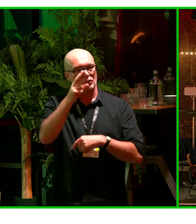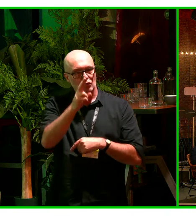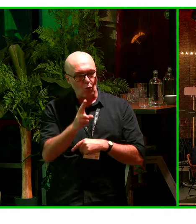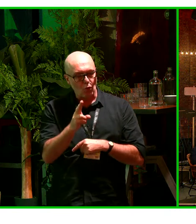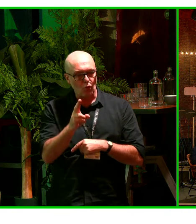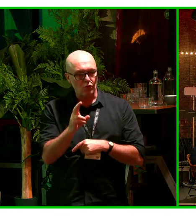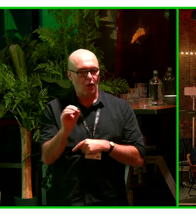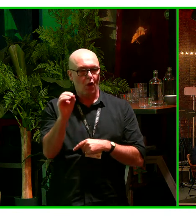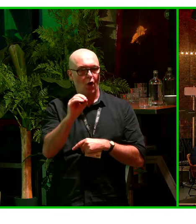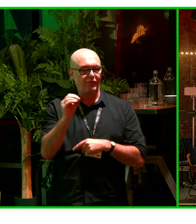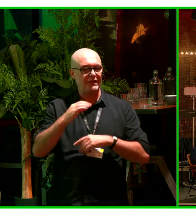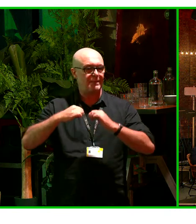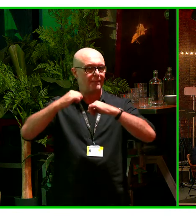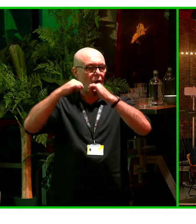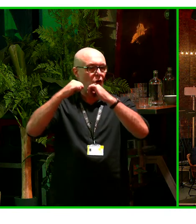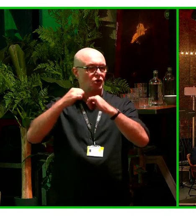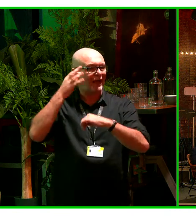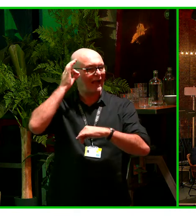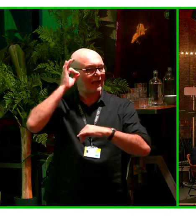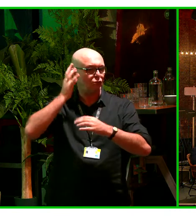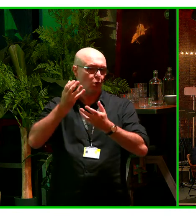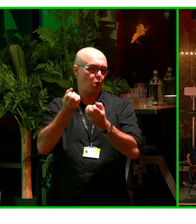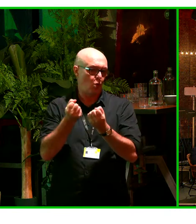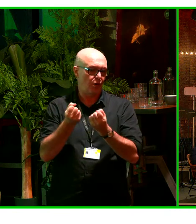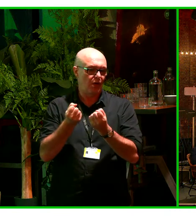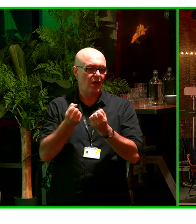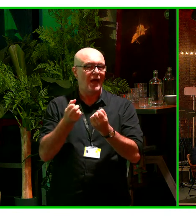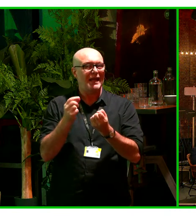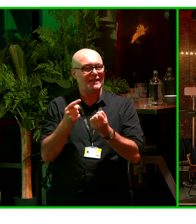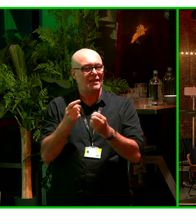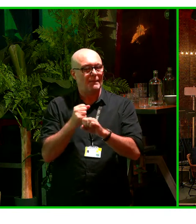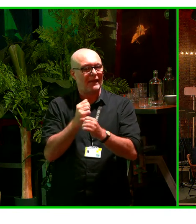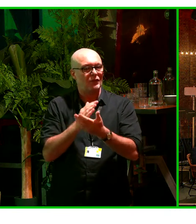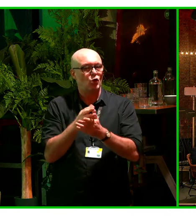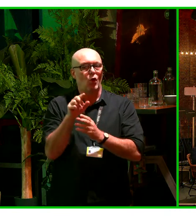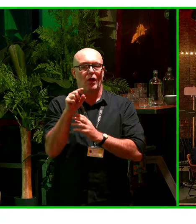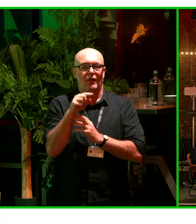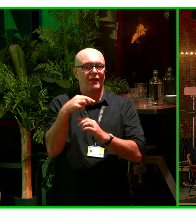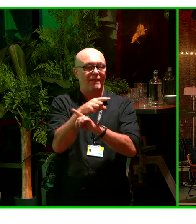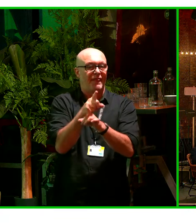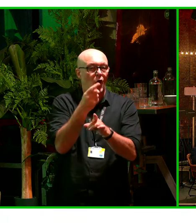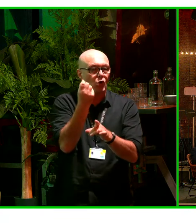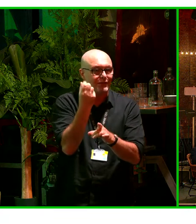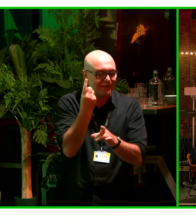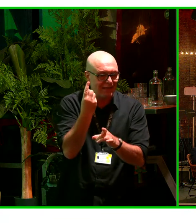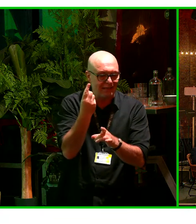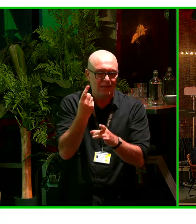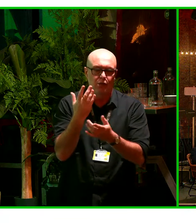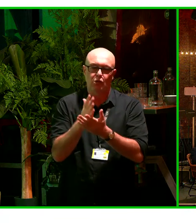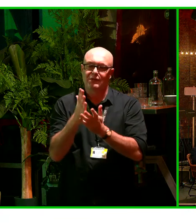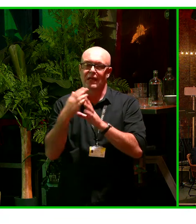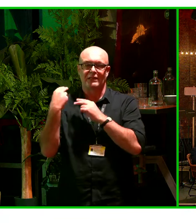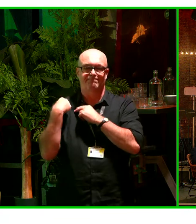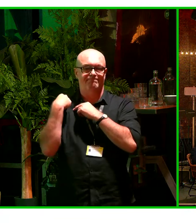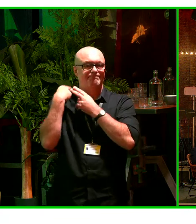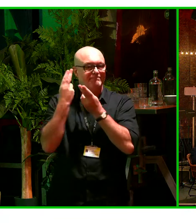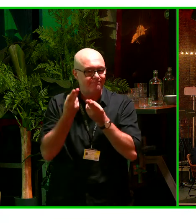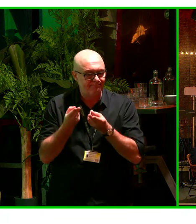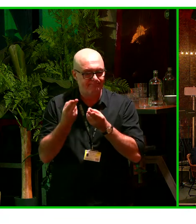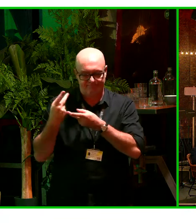blocks that are owned by councils, it's the understanding of the end user, and it's the devolution of the